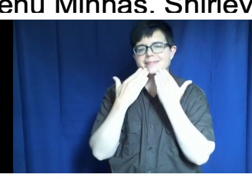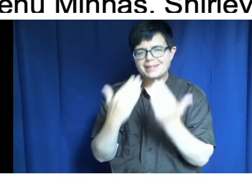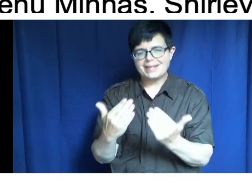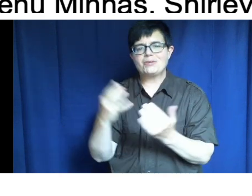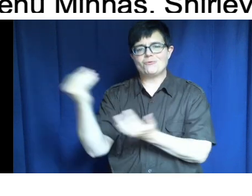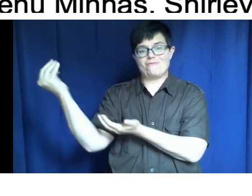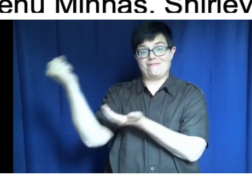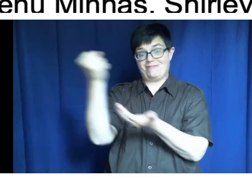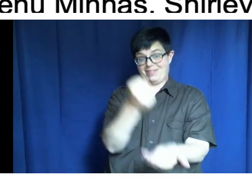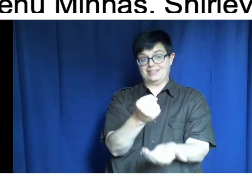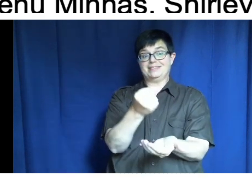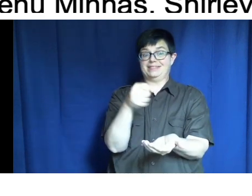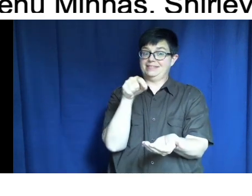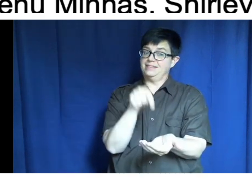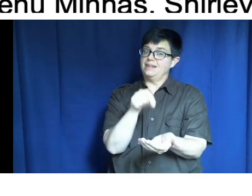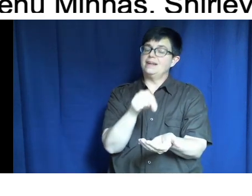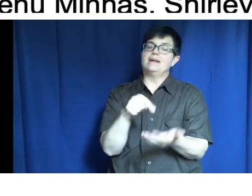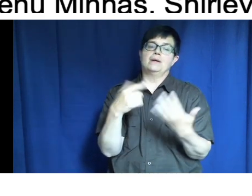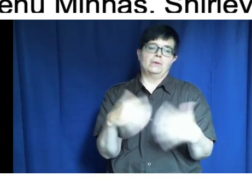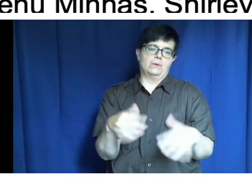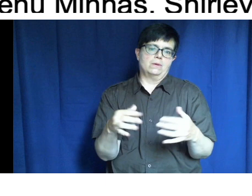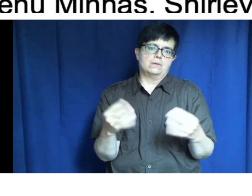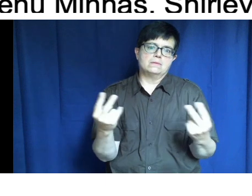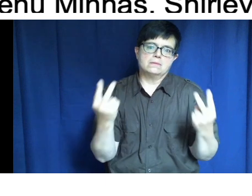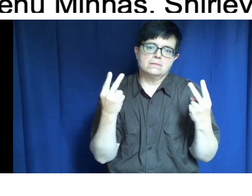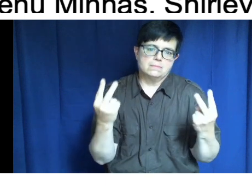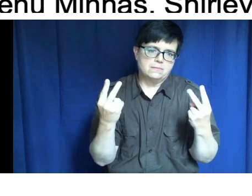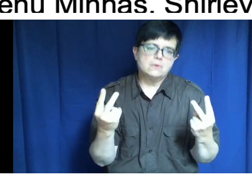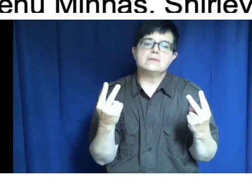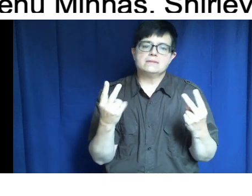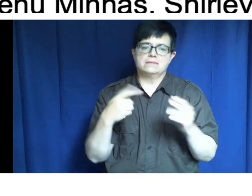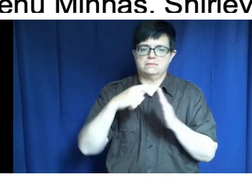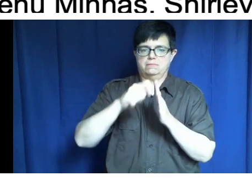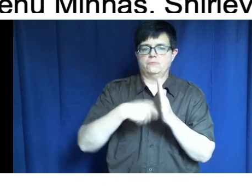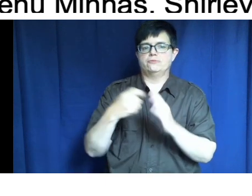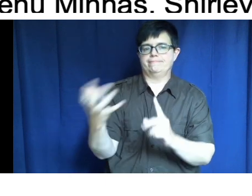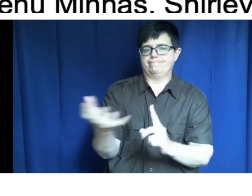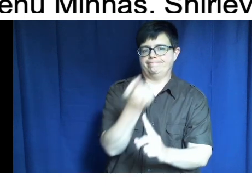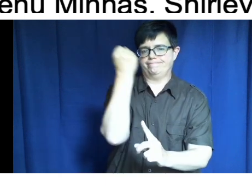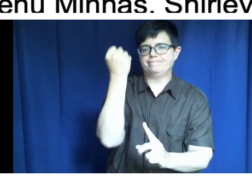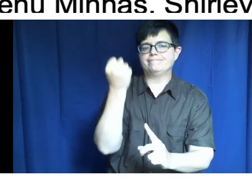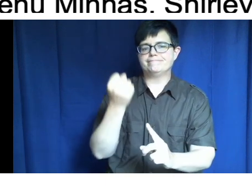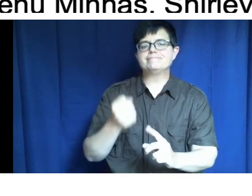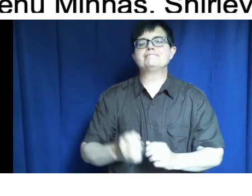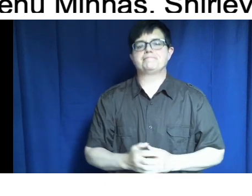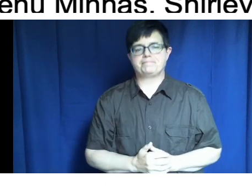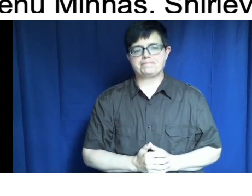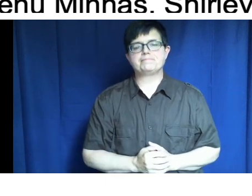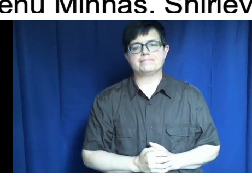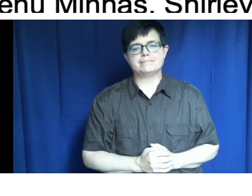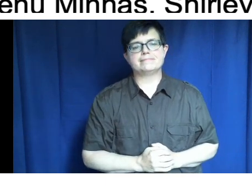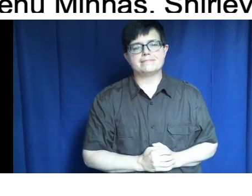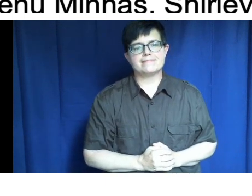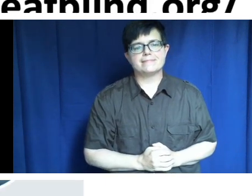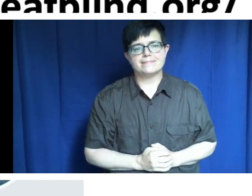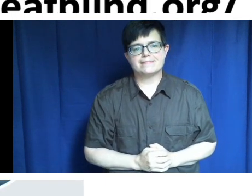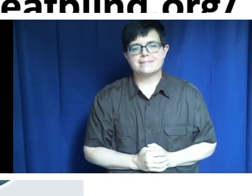funding organizations that have contributed to making this possible and to making our project a